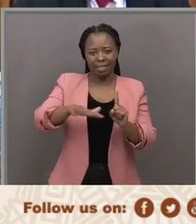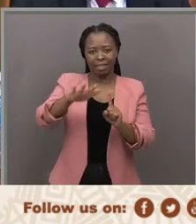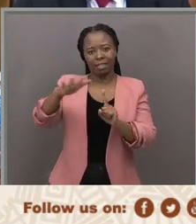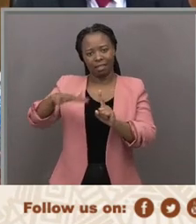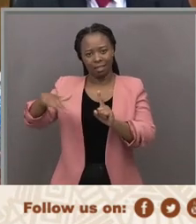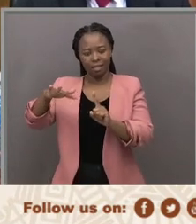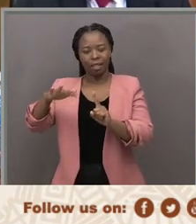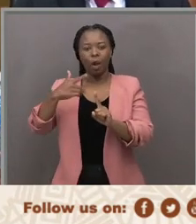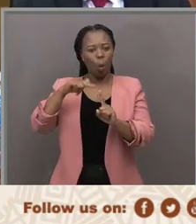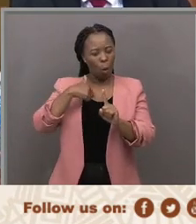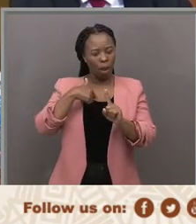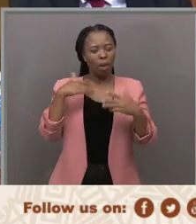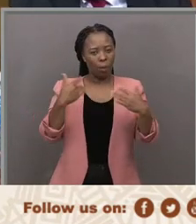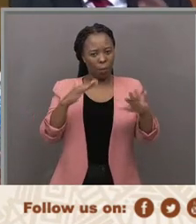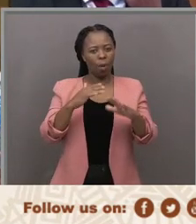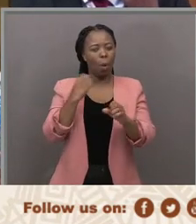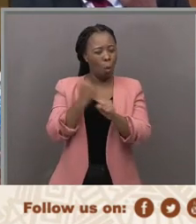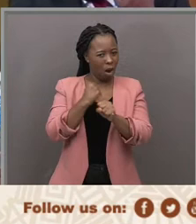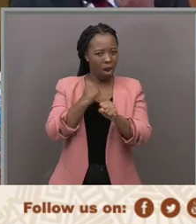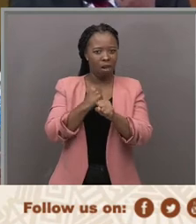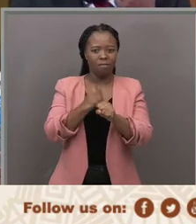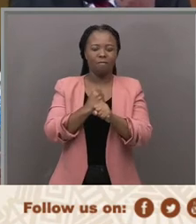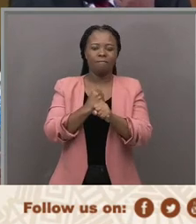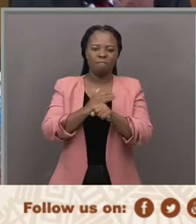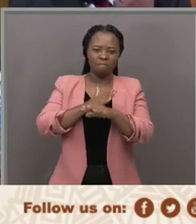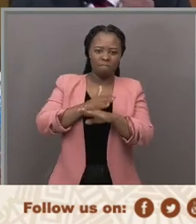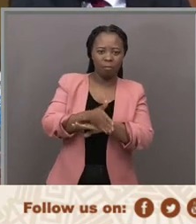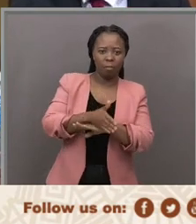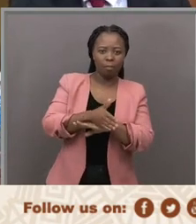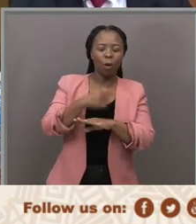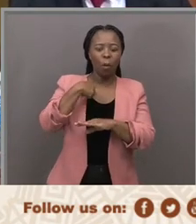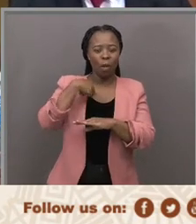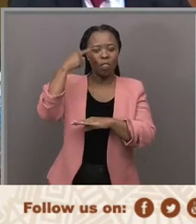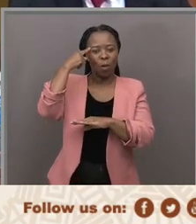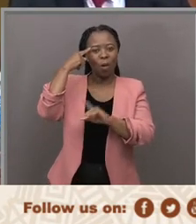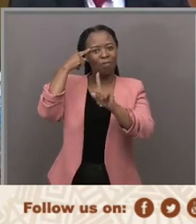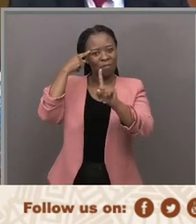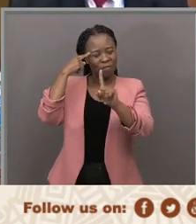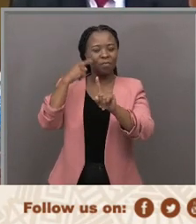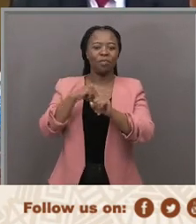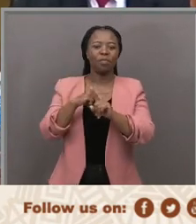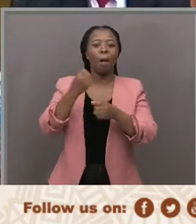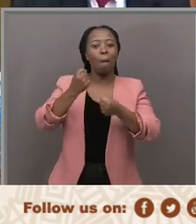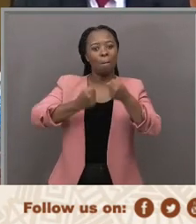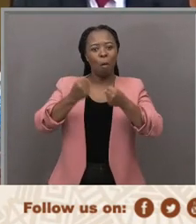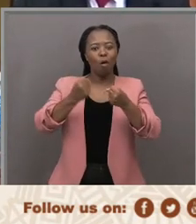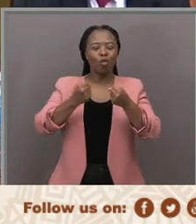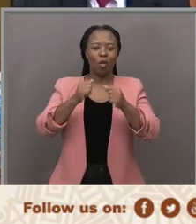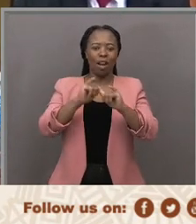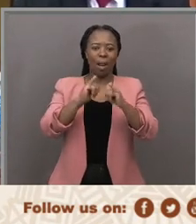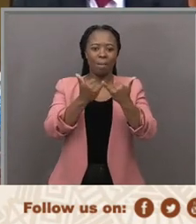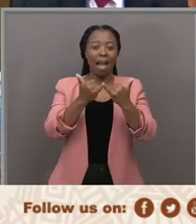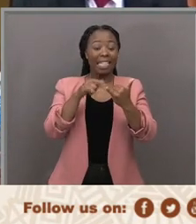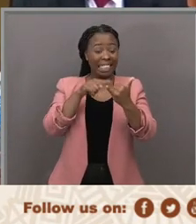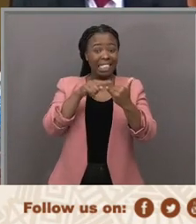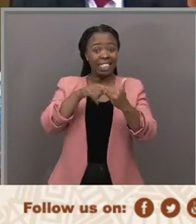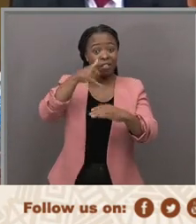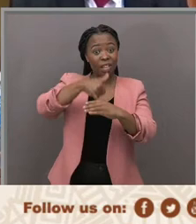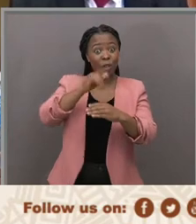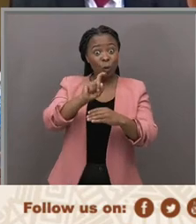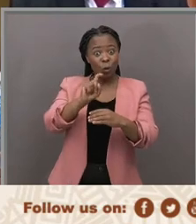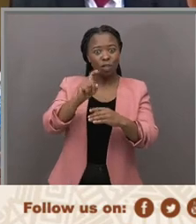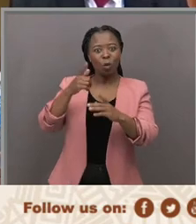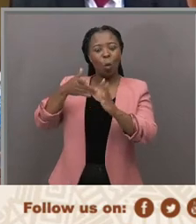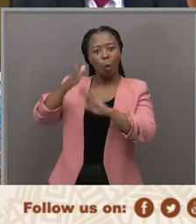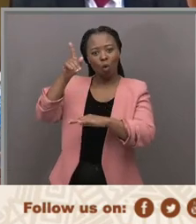so hard with Ford Motor Company. This investment could have gone to Asia. There is a country